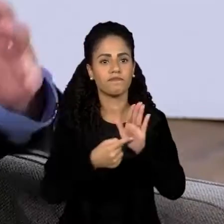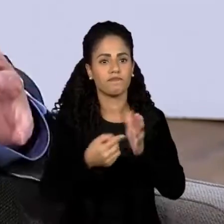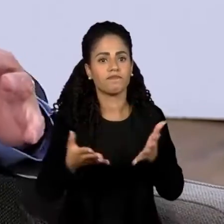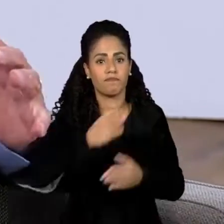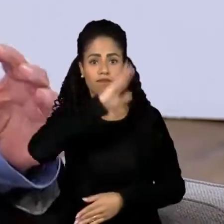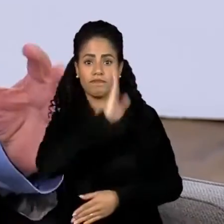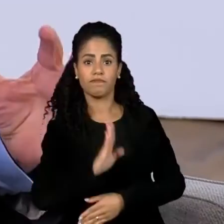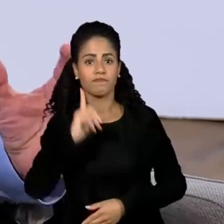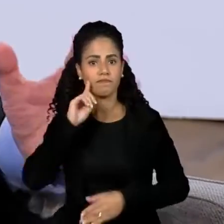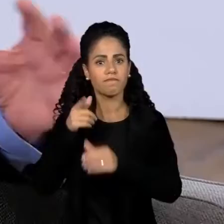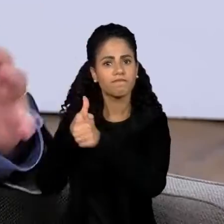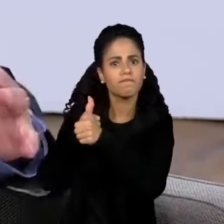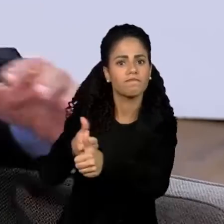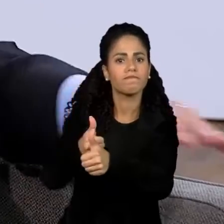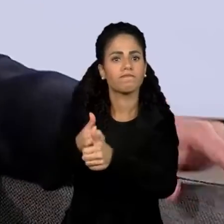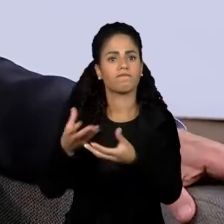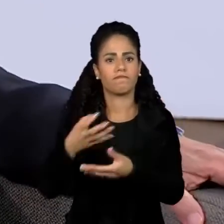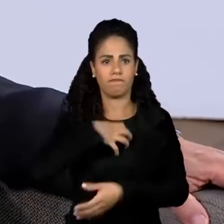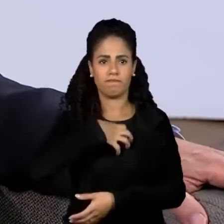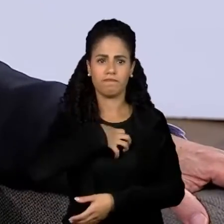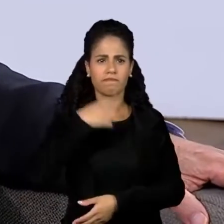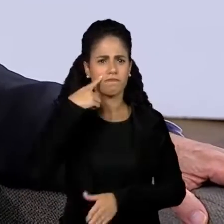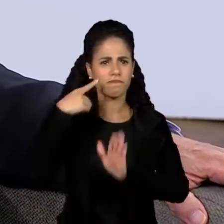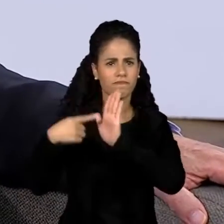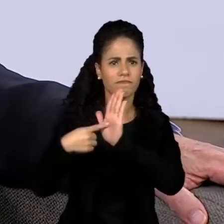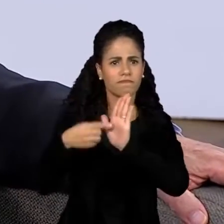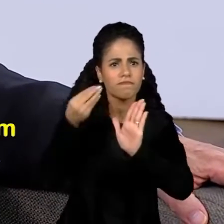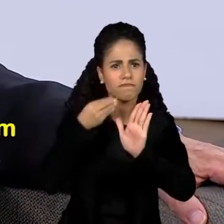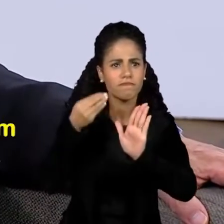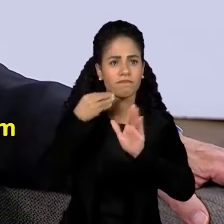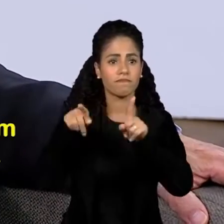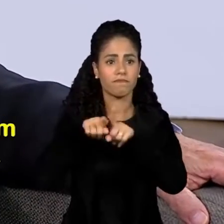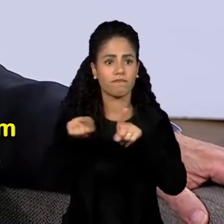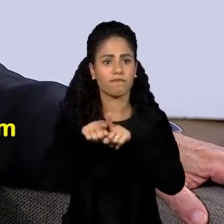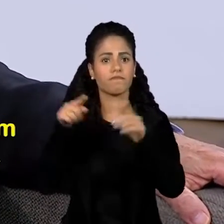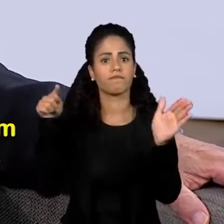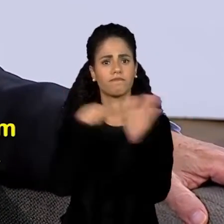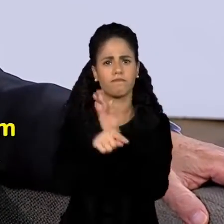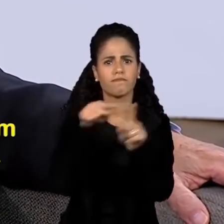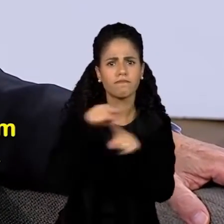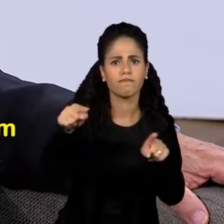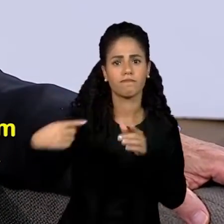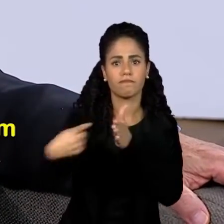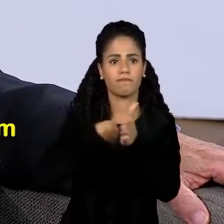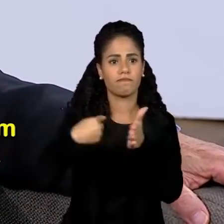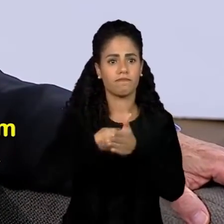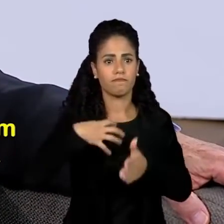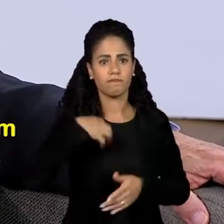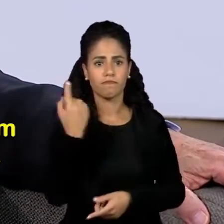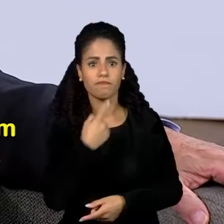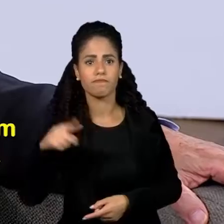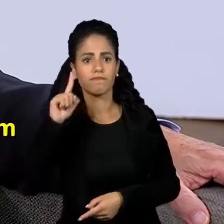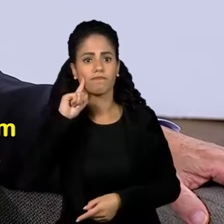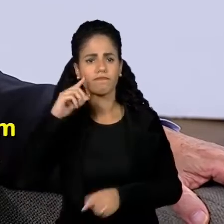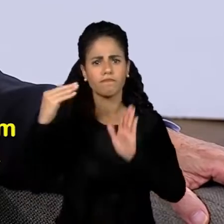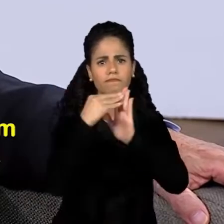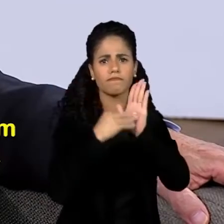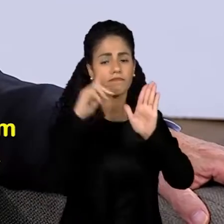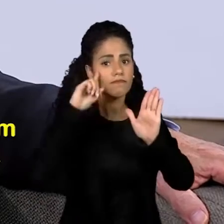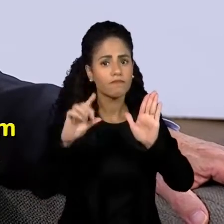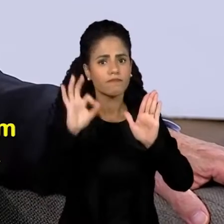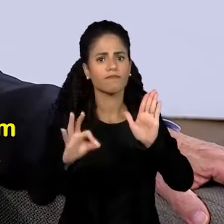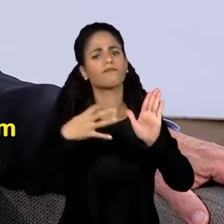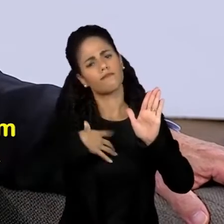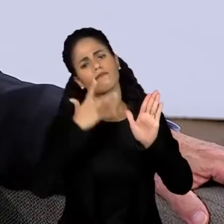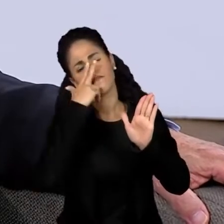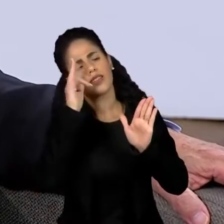have Brazil going along this. Now, you asked, are there other items that need to be on the agenda?